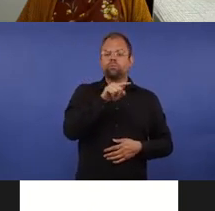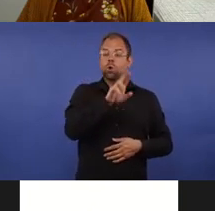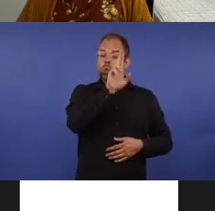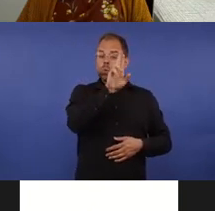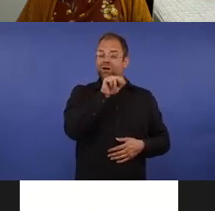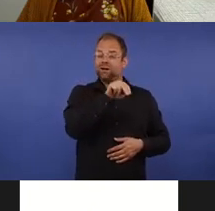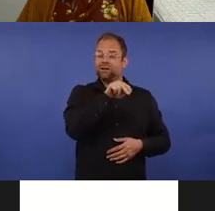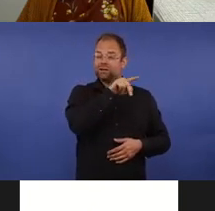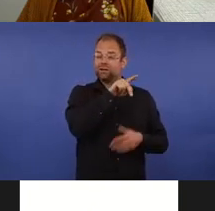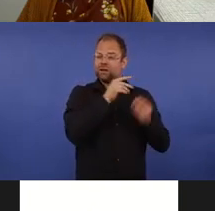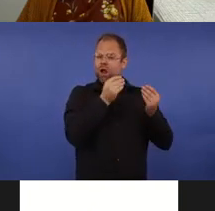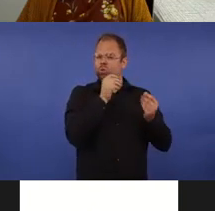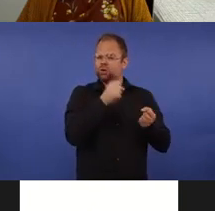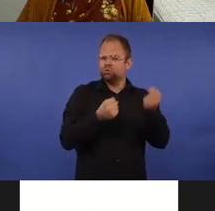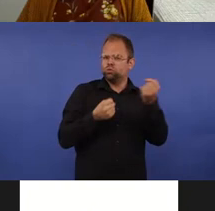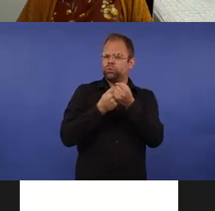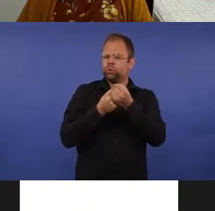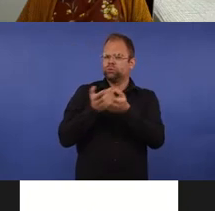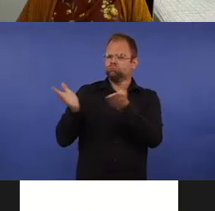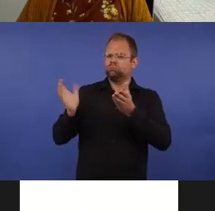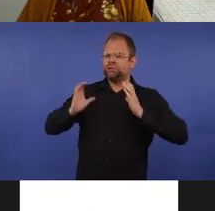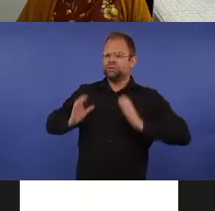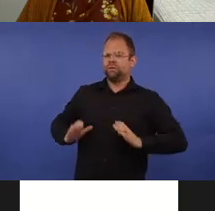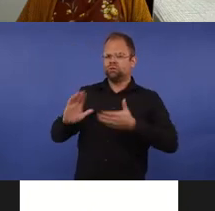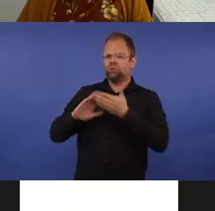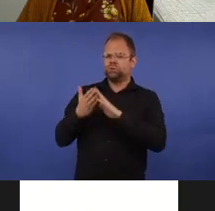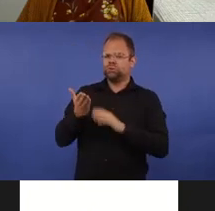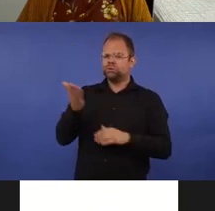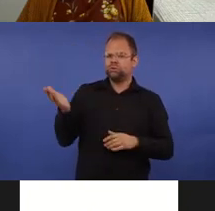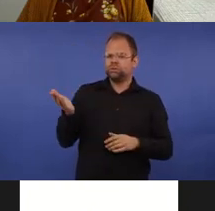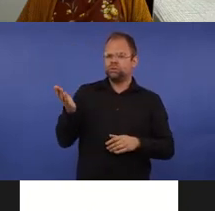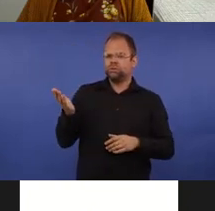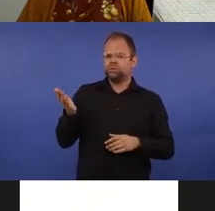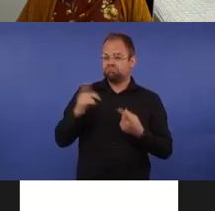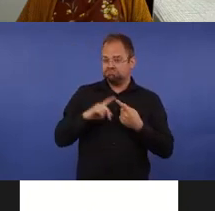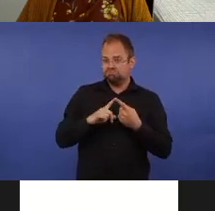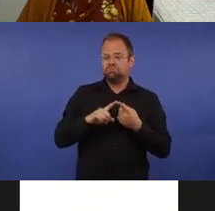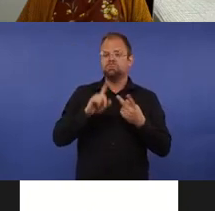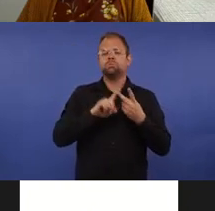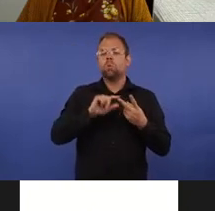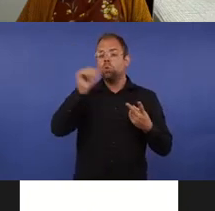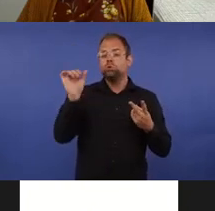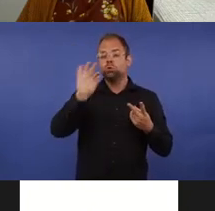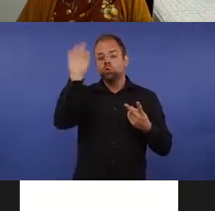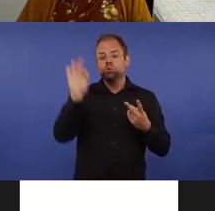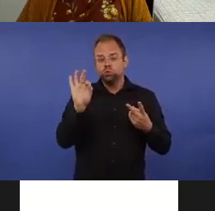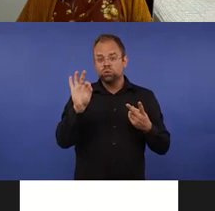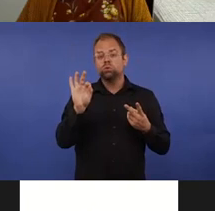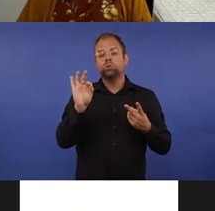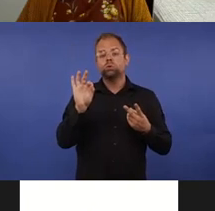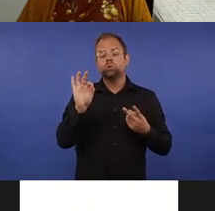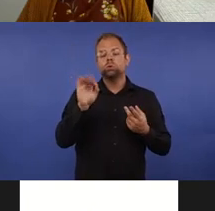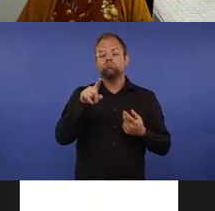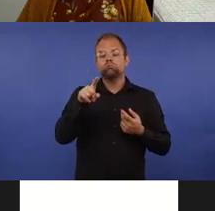support WIN on using maybe Article 32 to on international cooperation to encourage